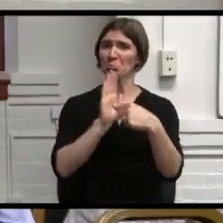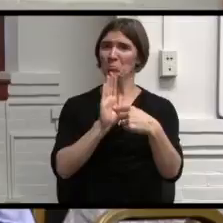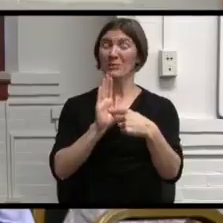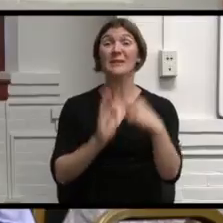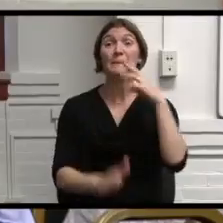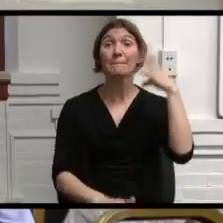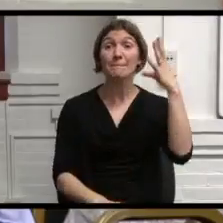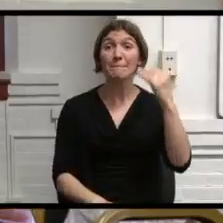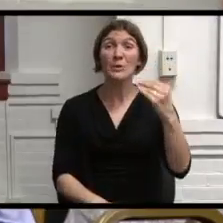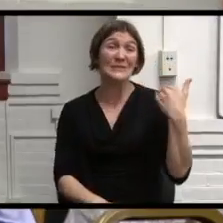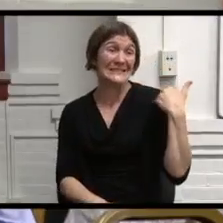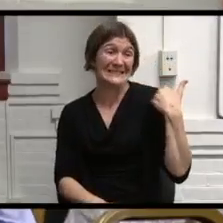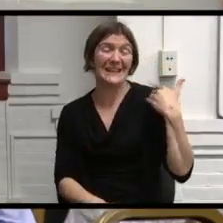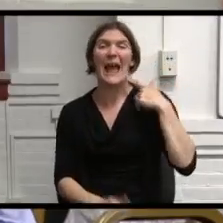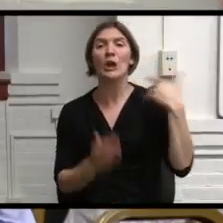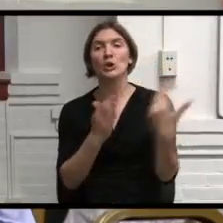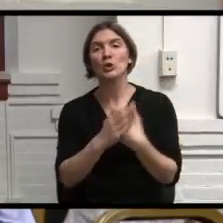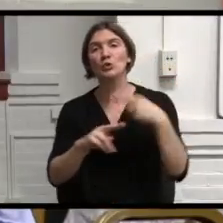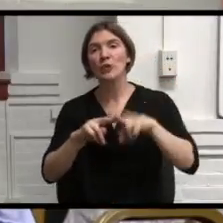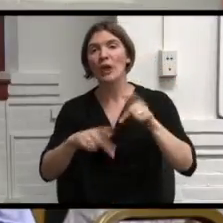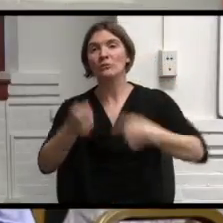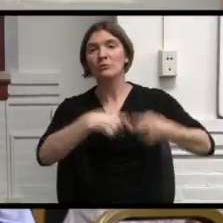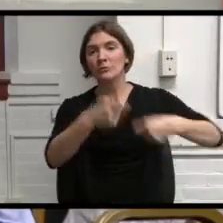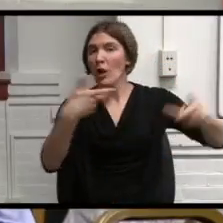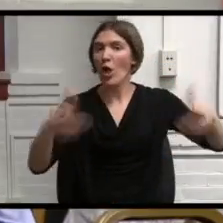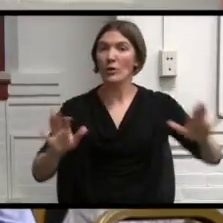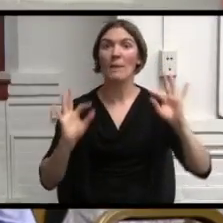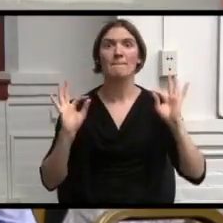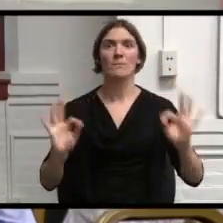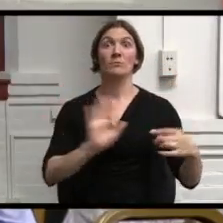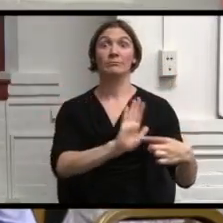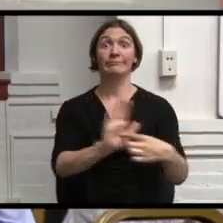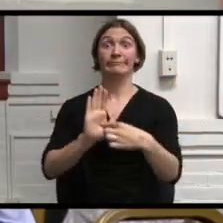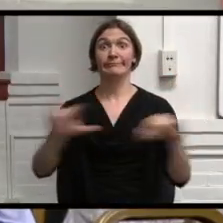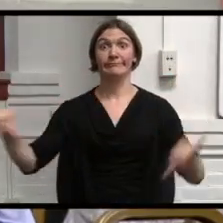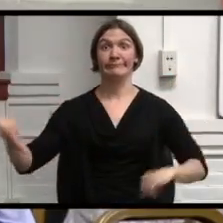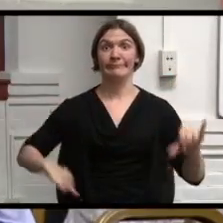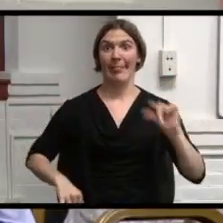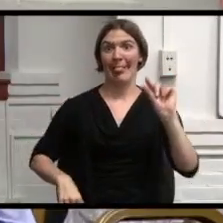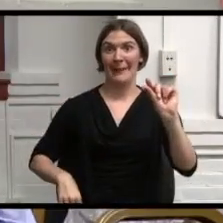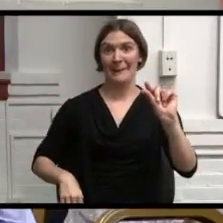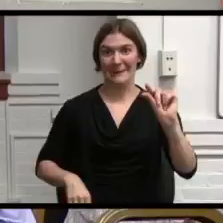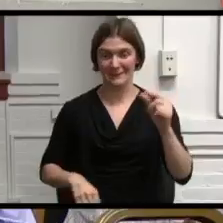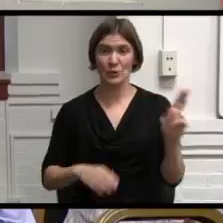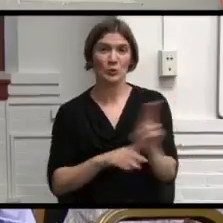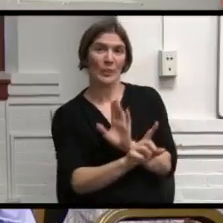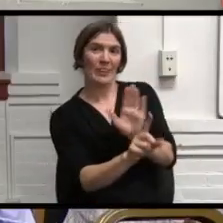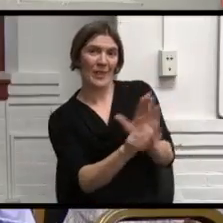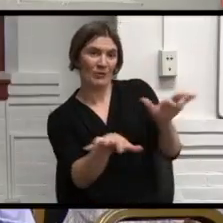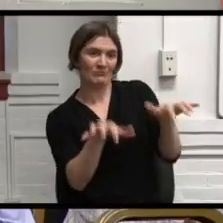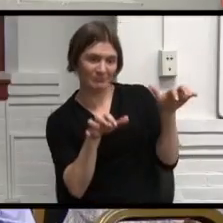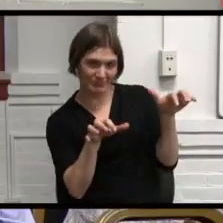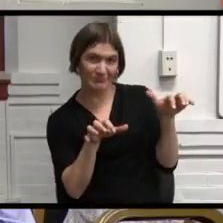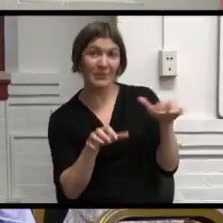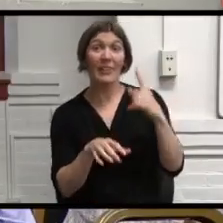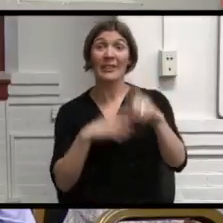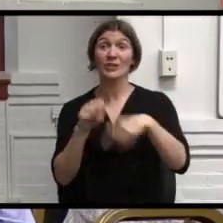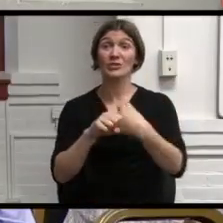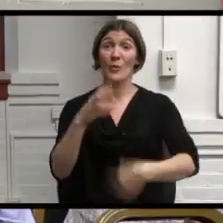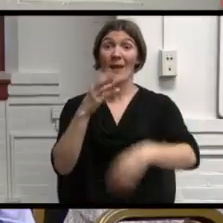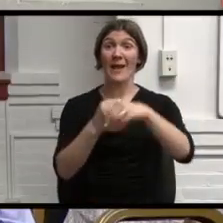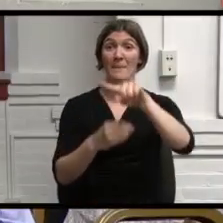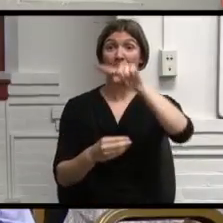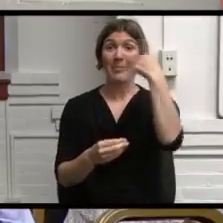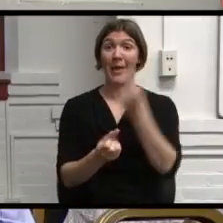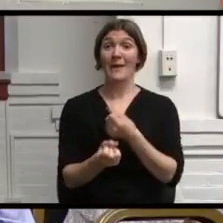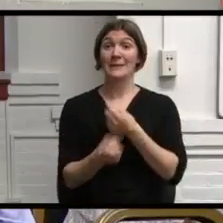because the seats had newly been renovated at that point. So we used the Latches Theater, and we're also this year having a black